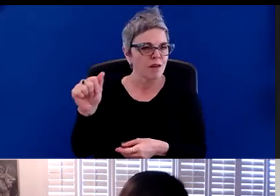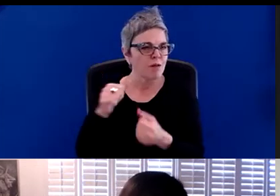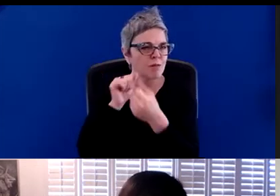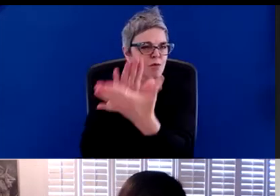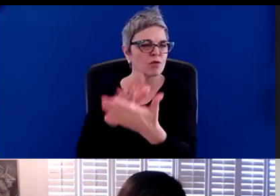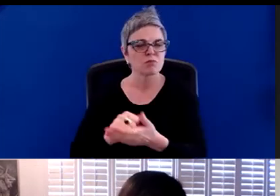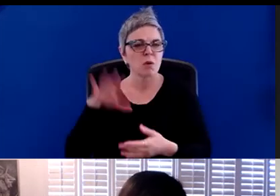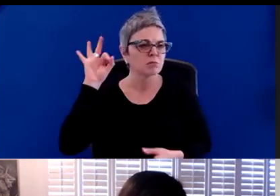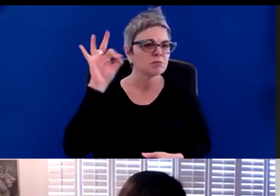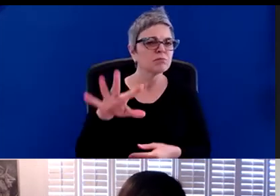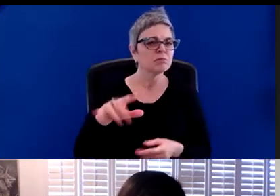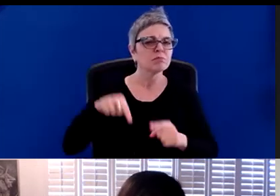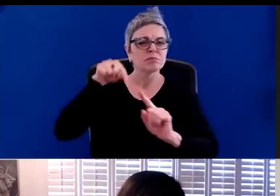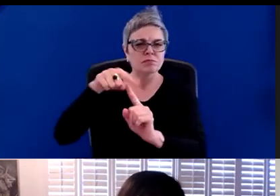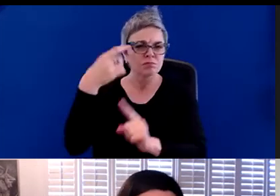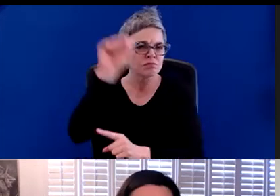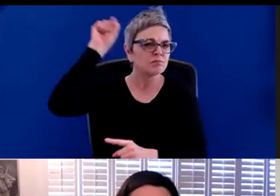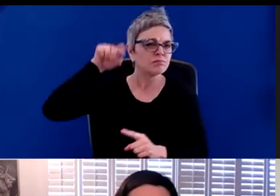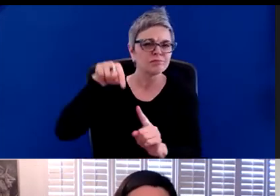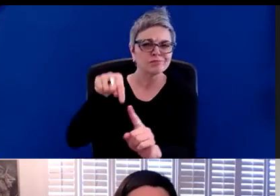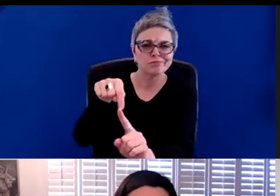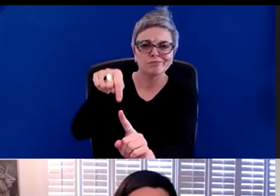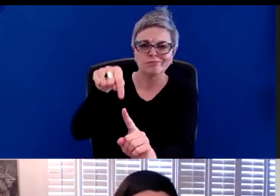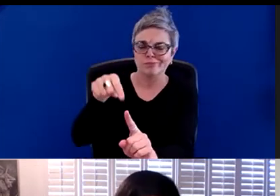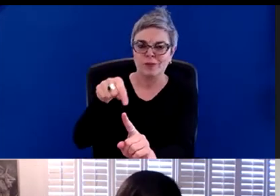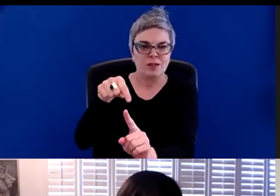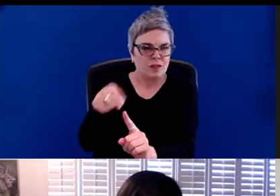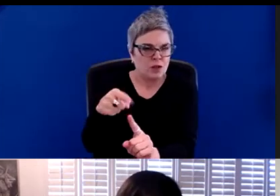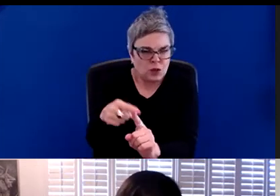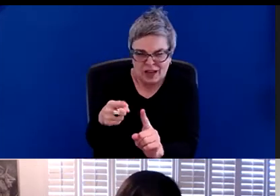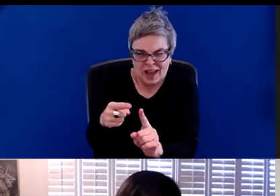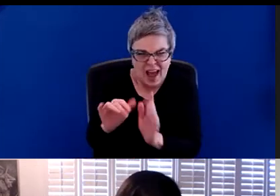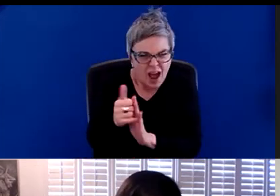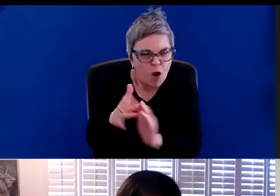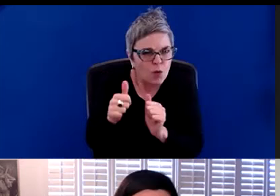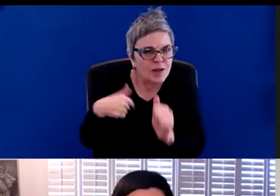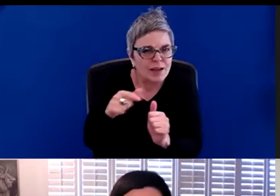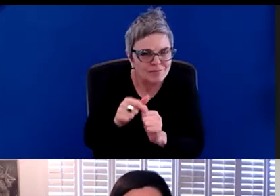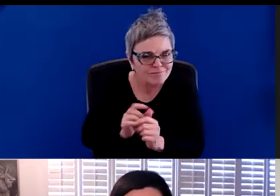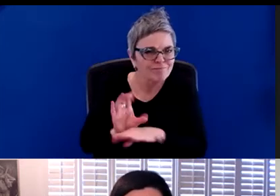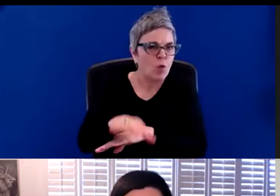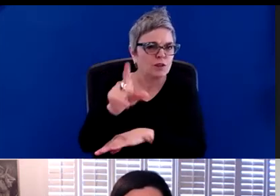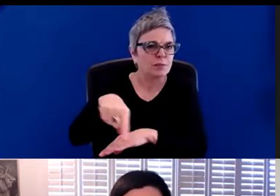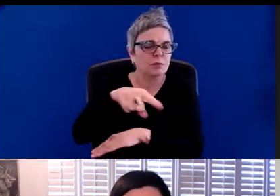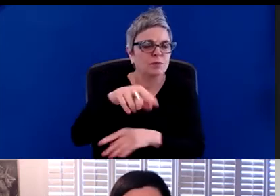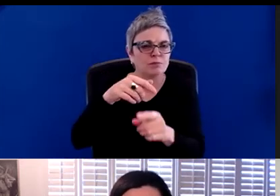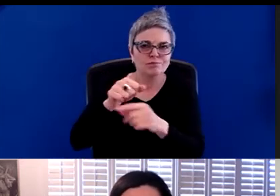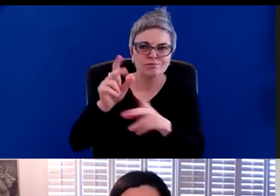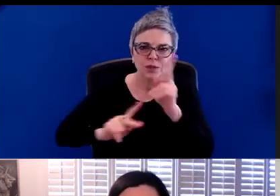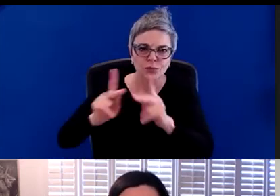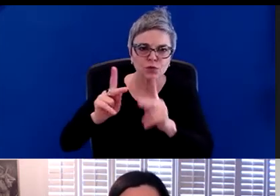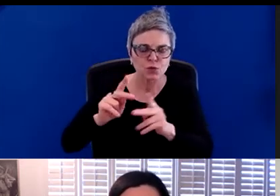that need to be heard, how to make these people do it. But there's a precondition to being heard, either